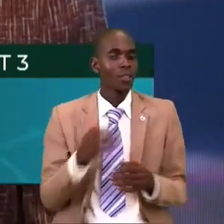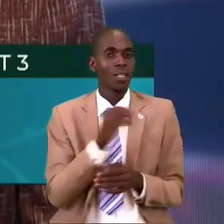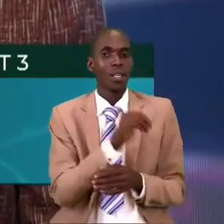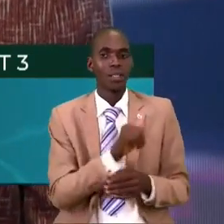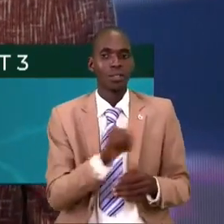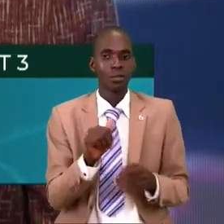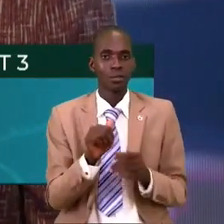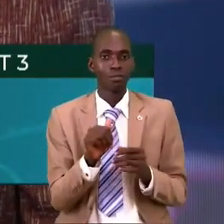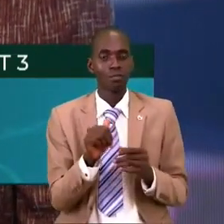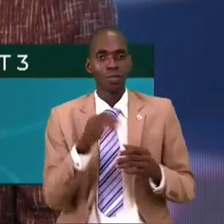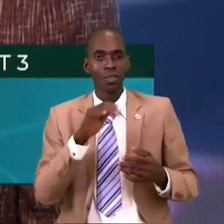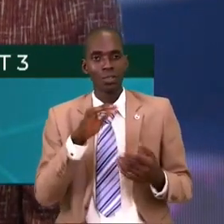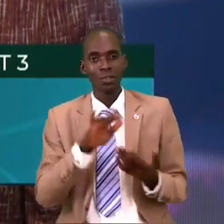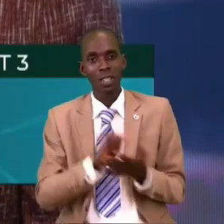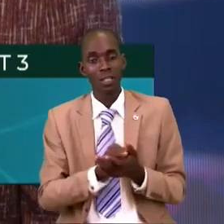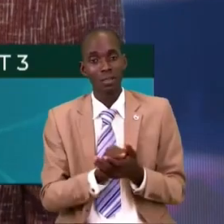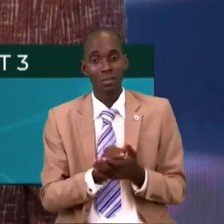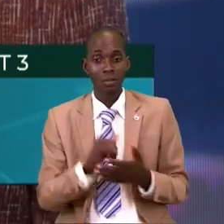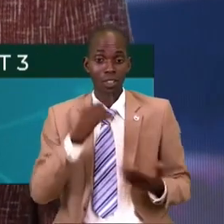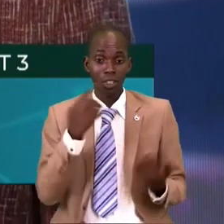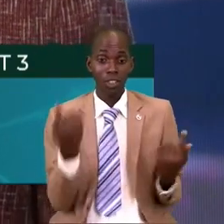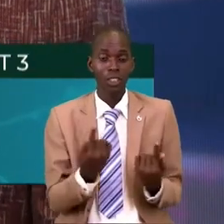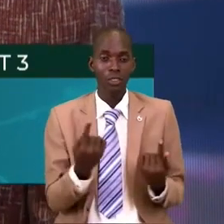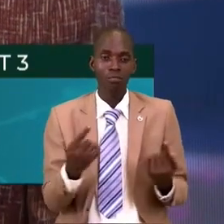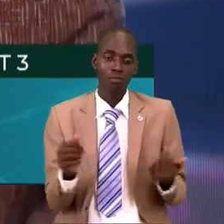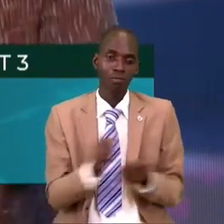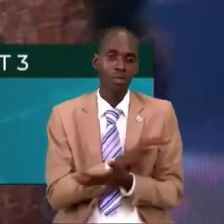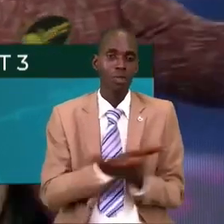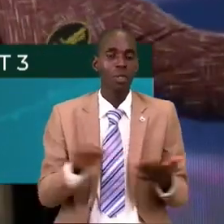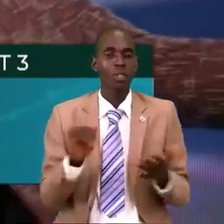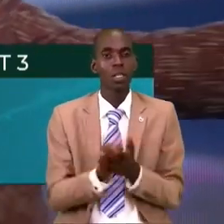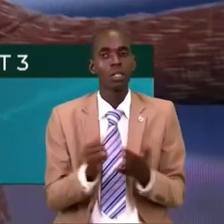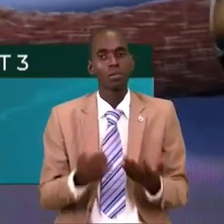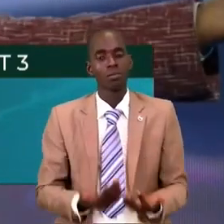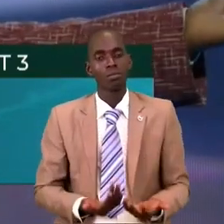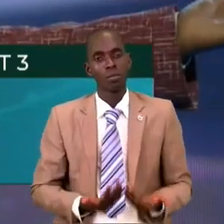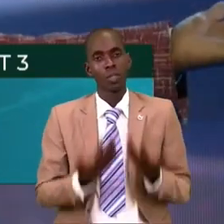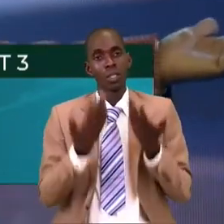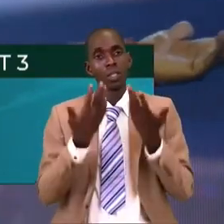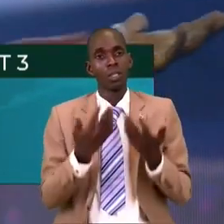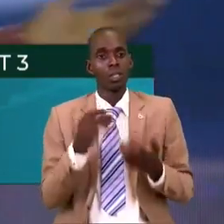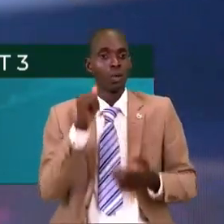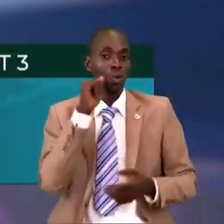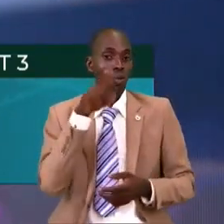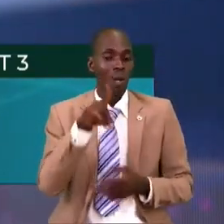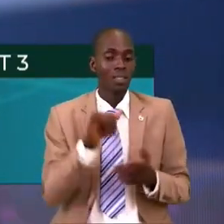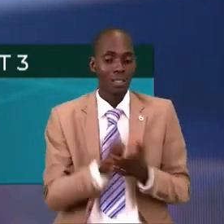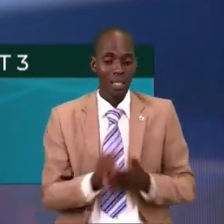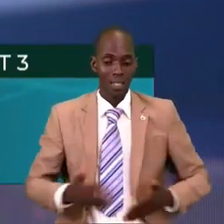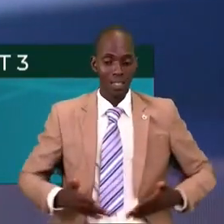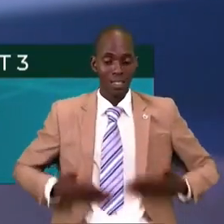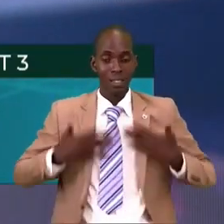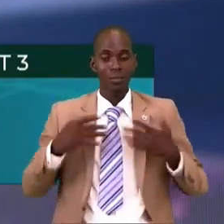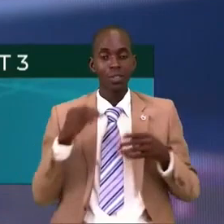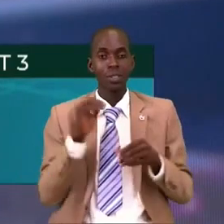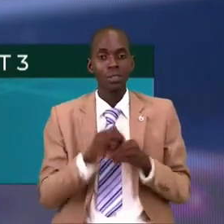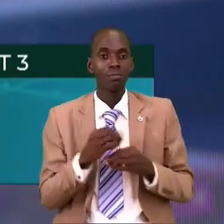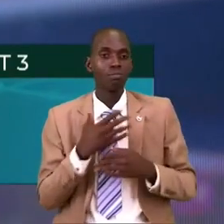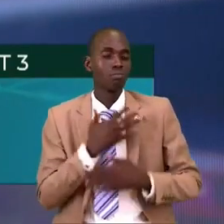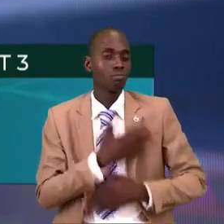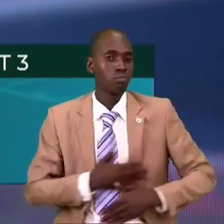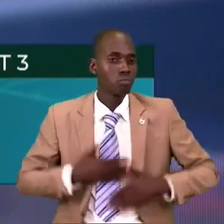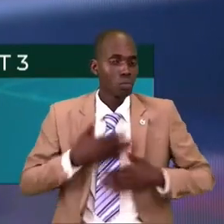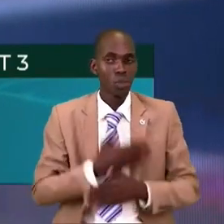pleasure of the flesh, is dead while she liveth. But it is the salvation of the Lord,